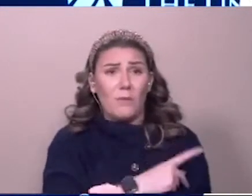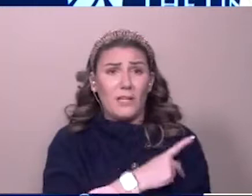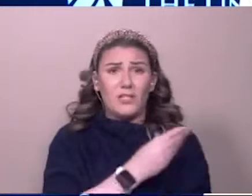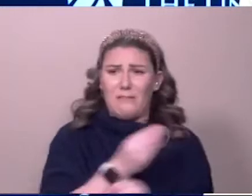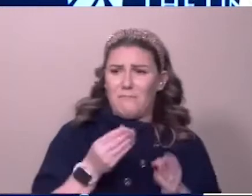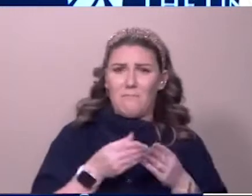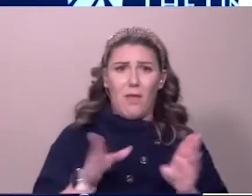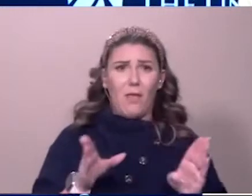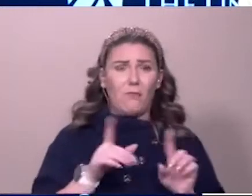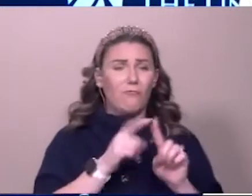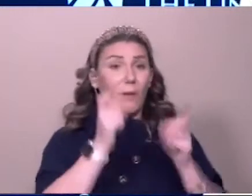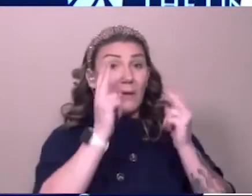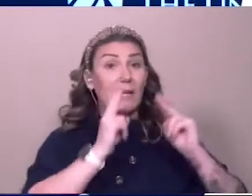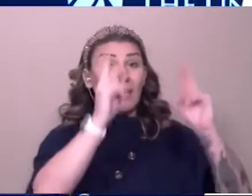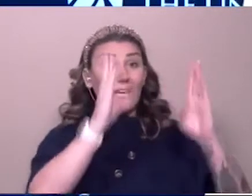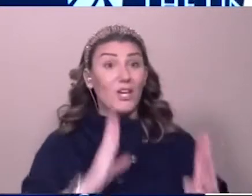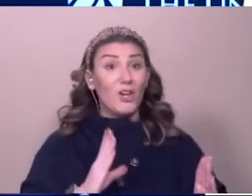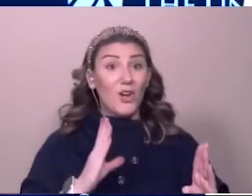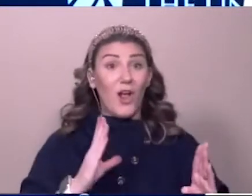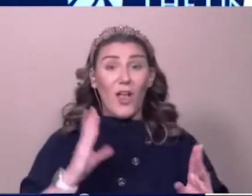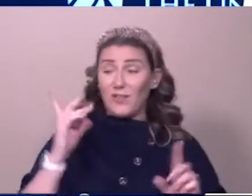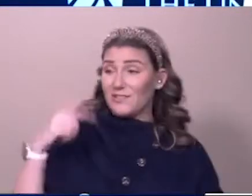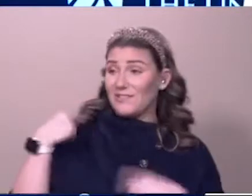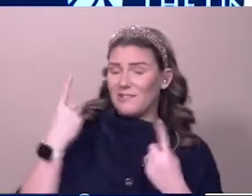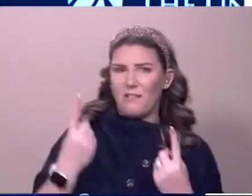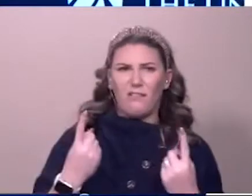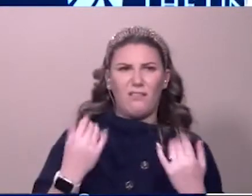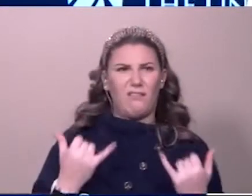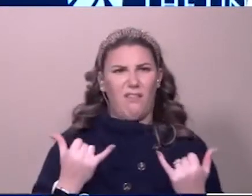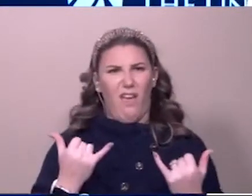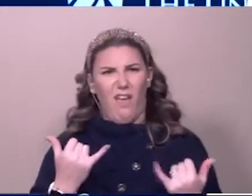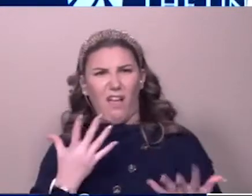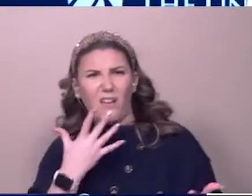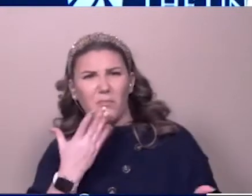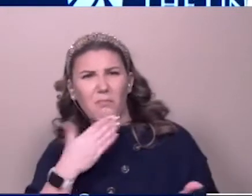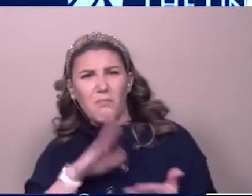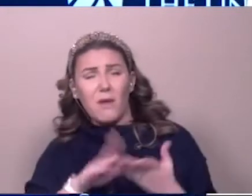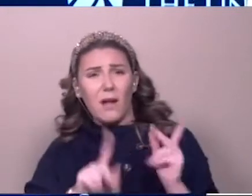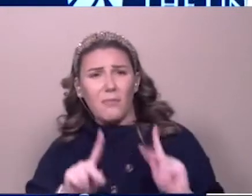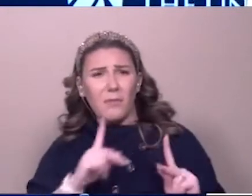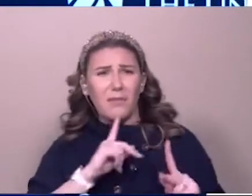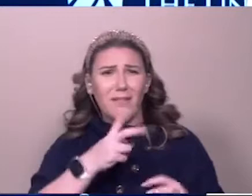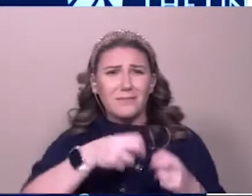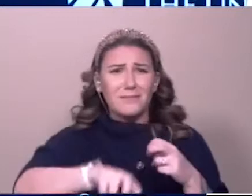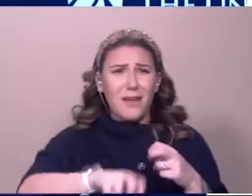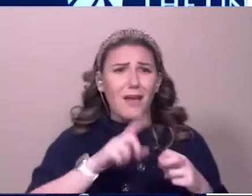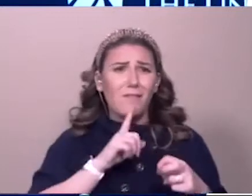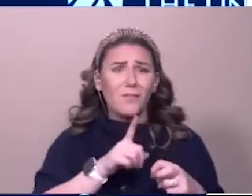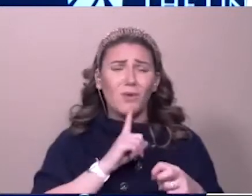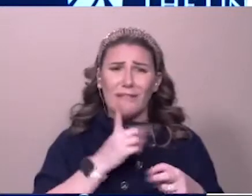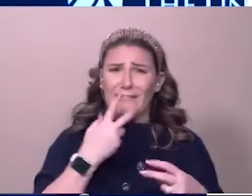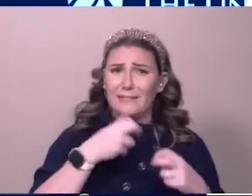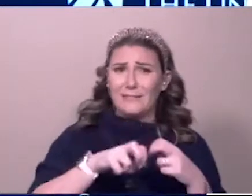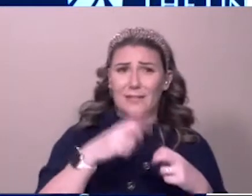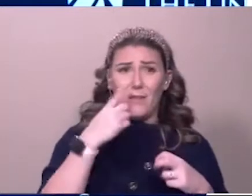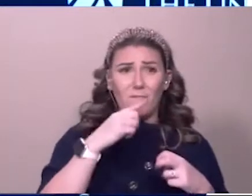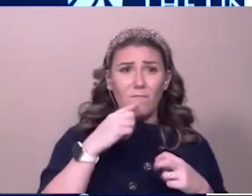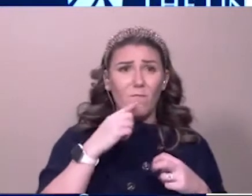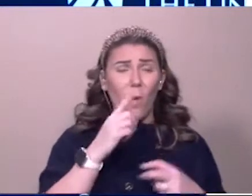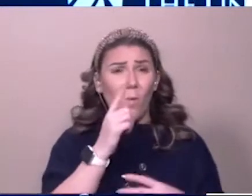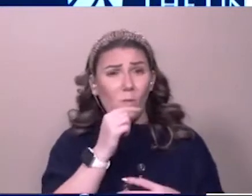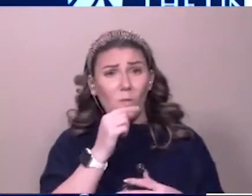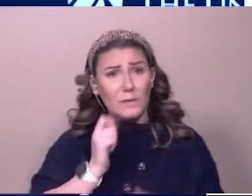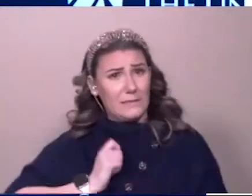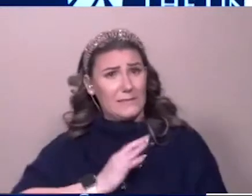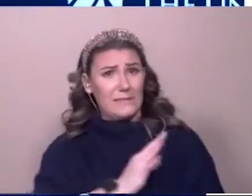gone from heroes to being villainized, and that's a tough thing, right? That's a really tough thing for our staff, and I think has had